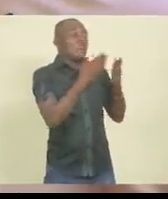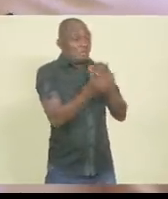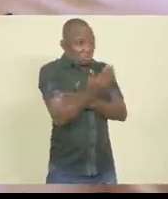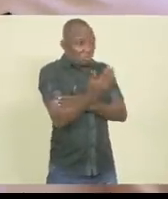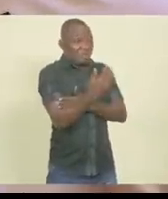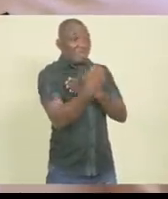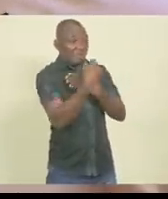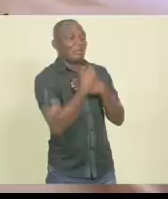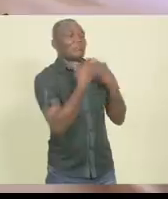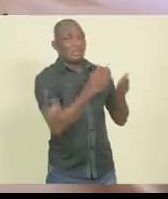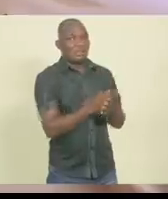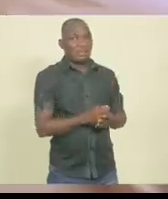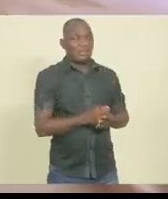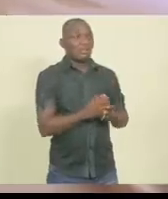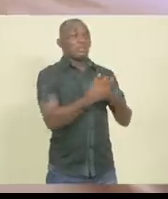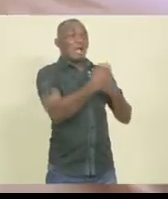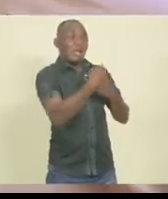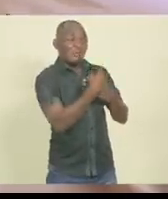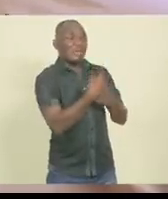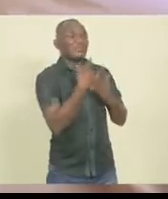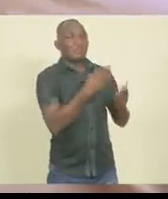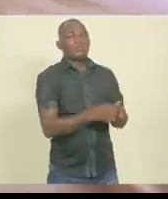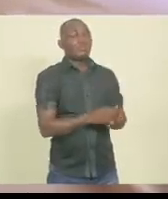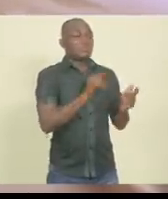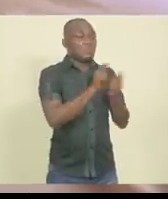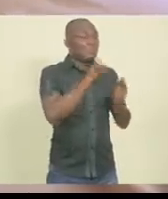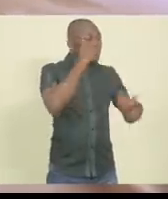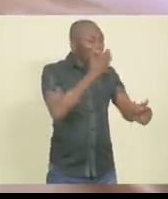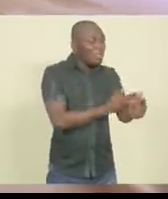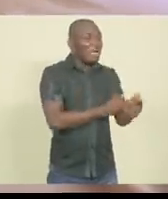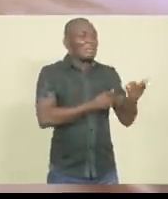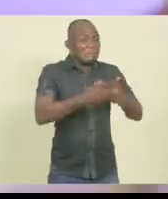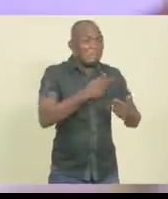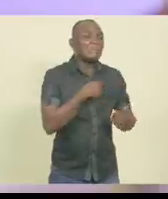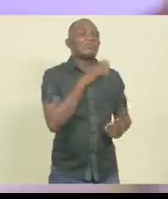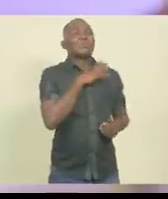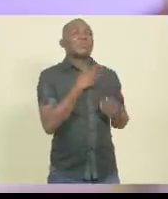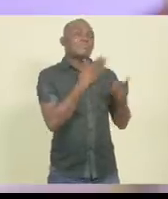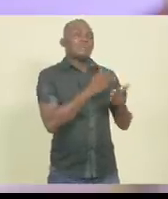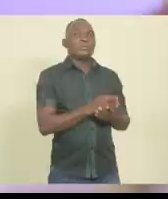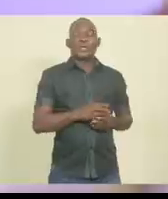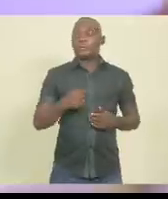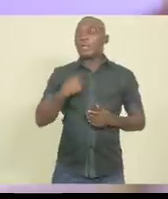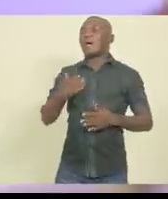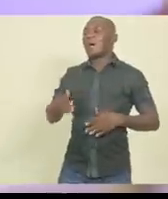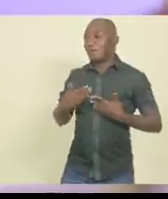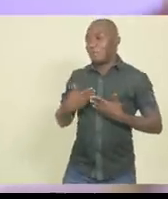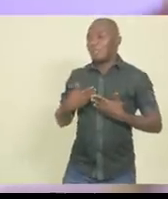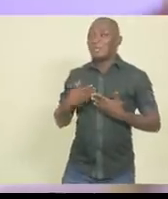morning and for talking to Titi. I really appreciate that. I'm happy I did